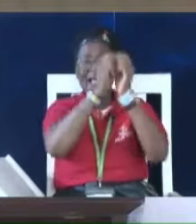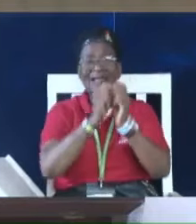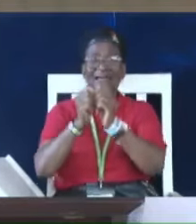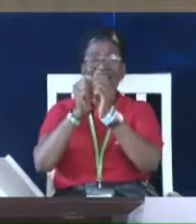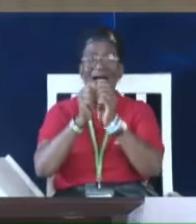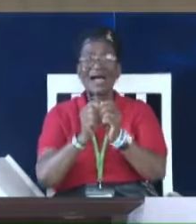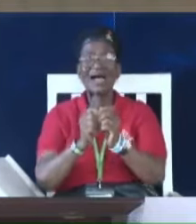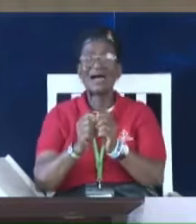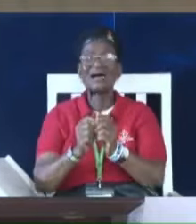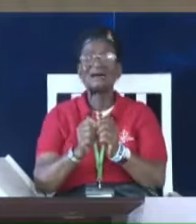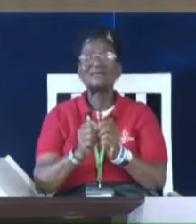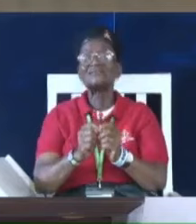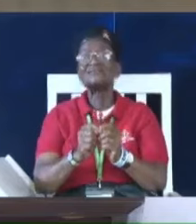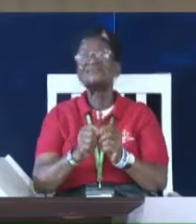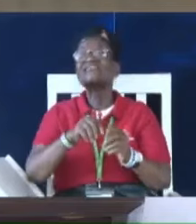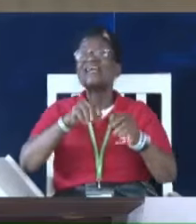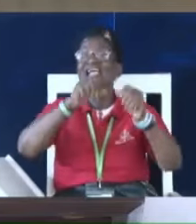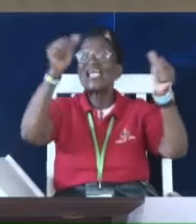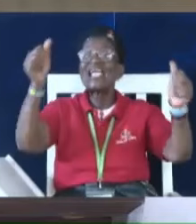riffraffs.